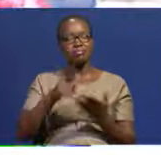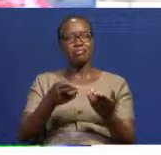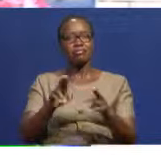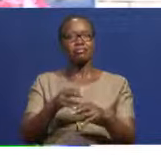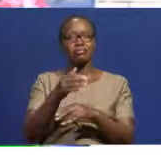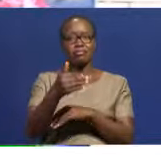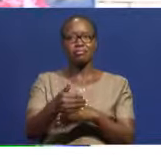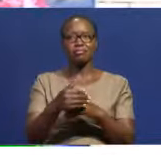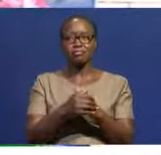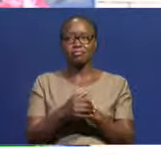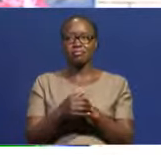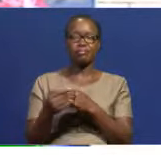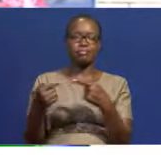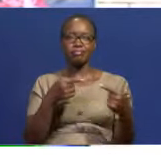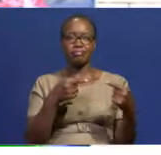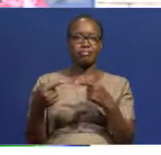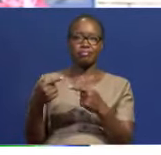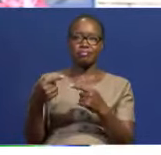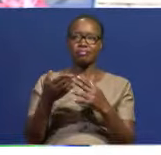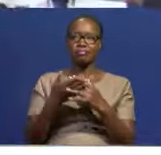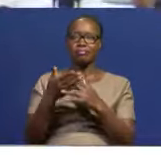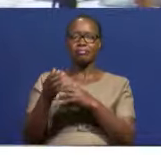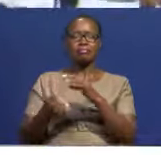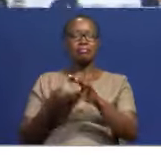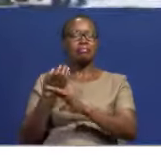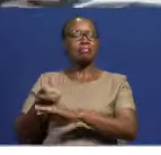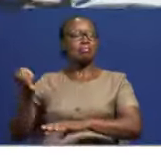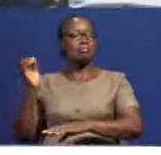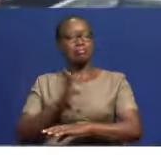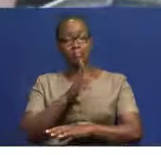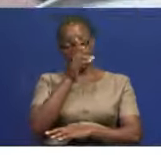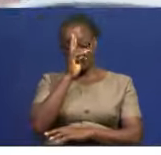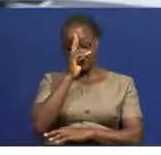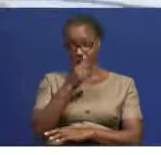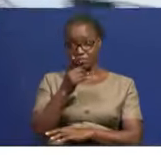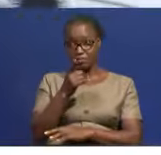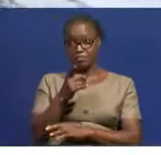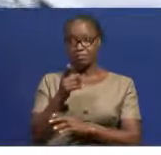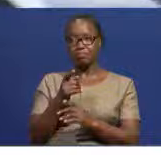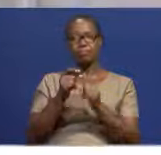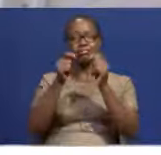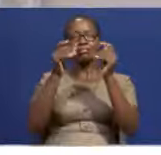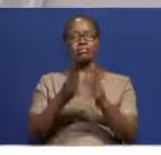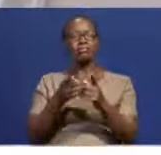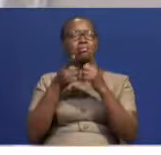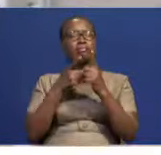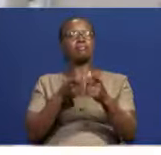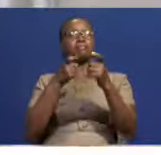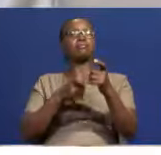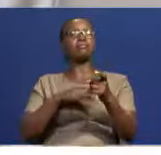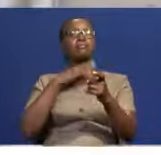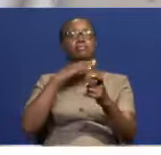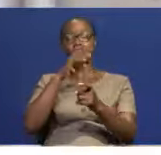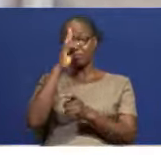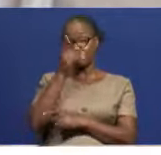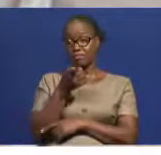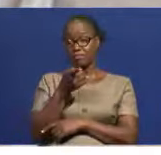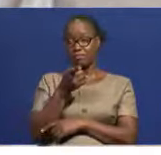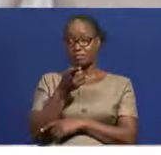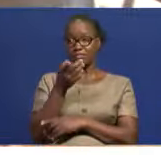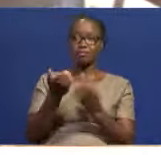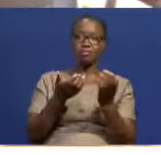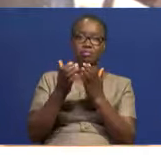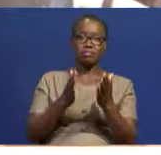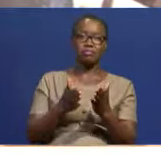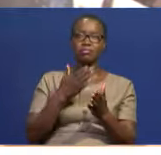tendeka. During the clashes between stone throwing protesters and armed police, one protester was reportedly shot dead by police. The traders